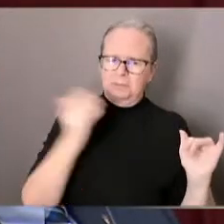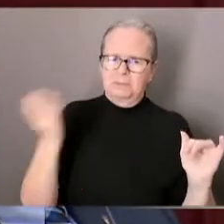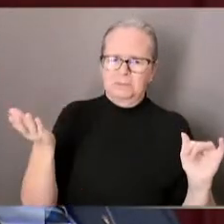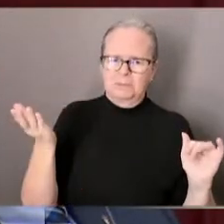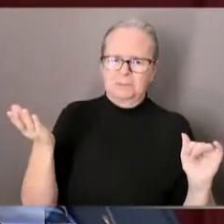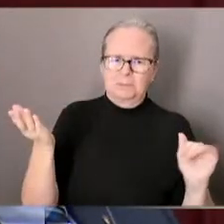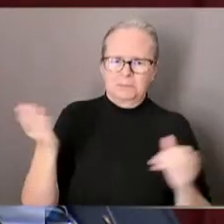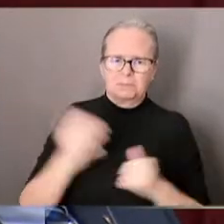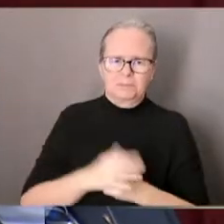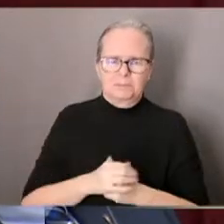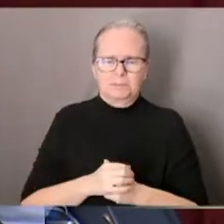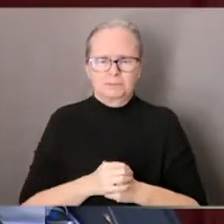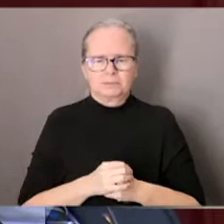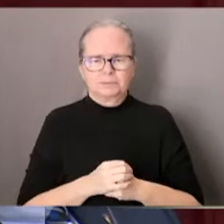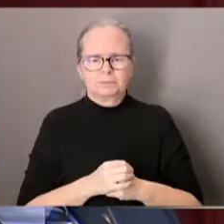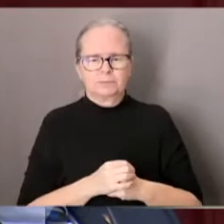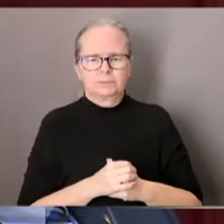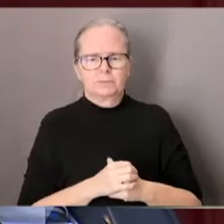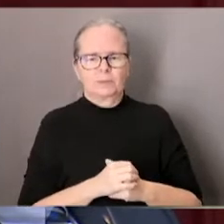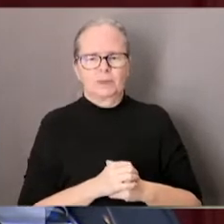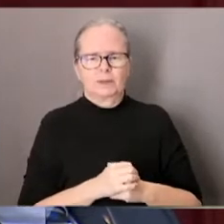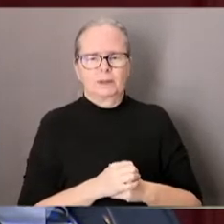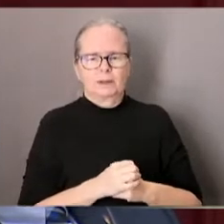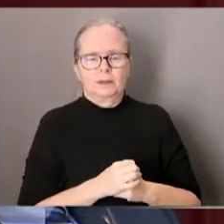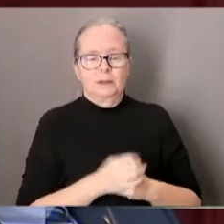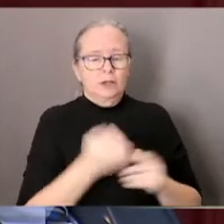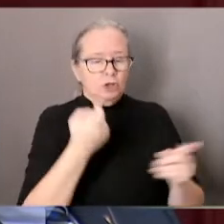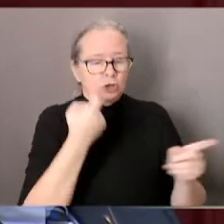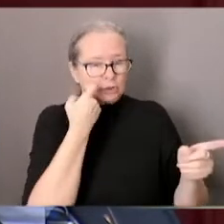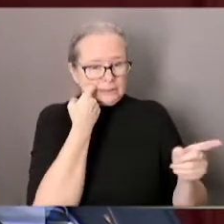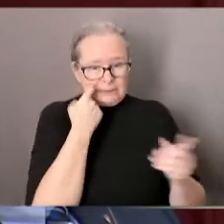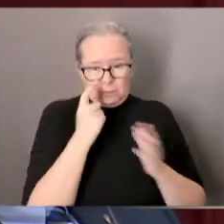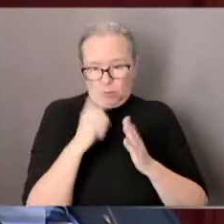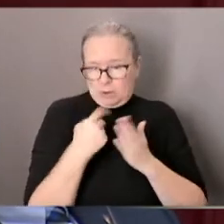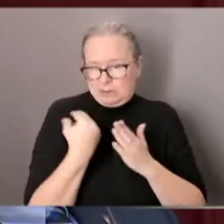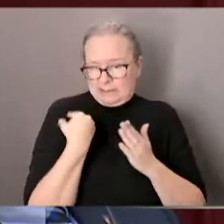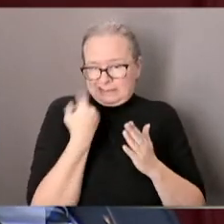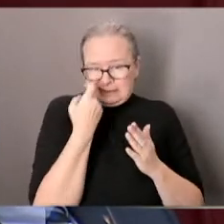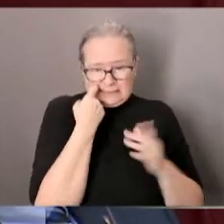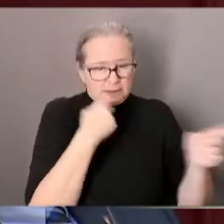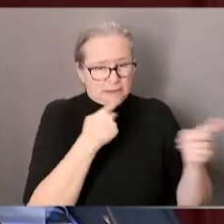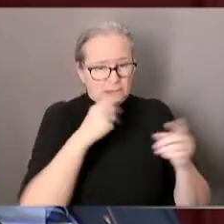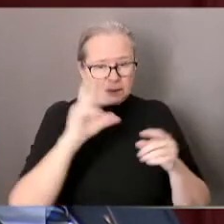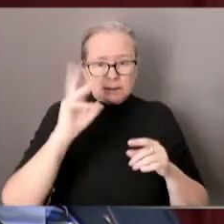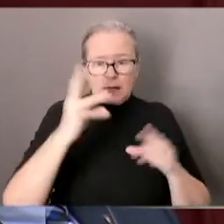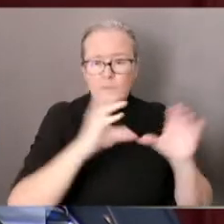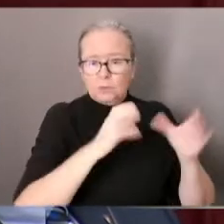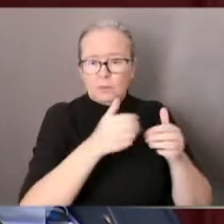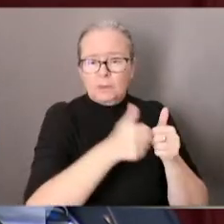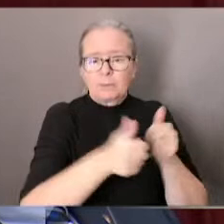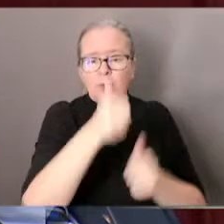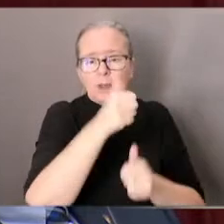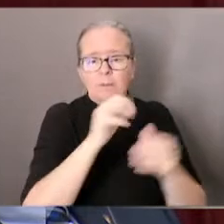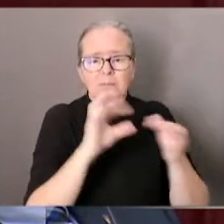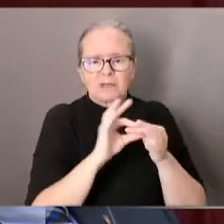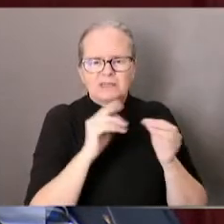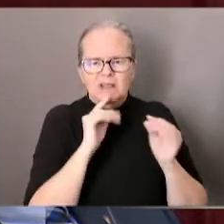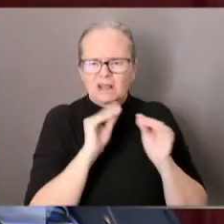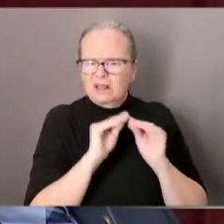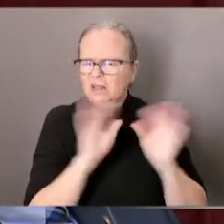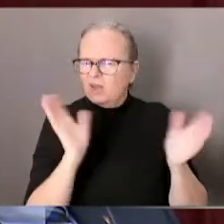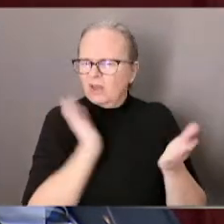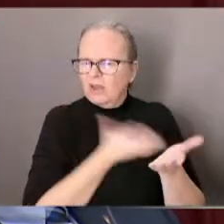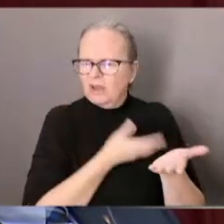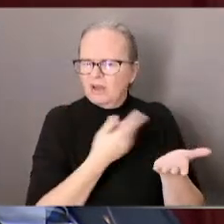just hours ago treaty six Chiefs stated quote it was clear from our discussions that Premier Smith does not understand treaty or our inherent